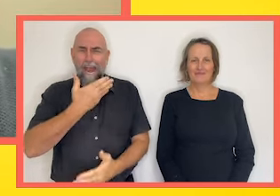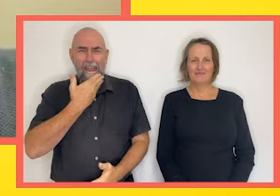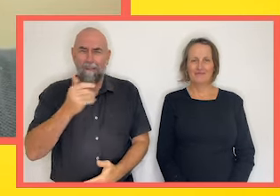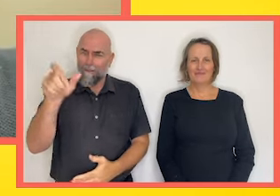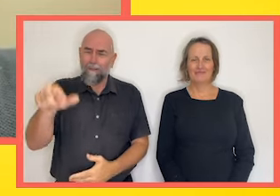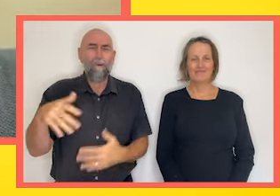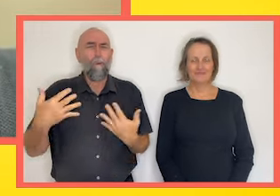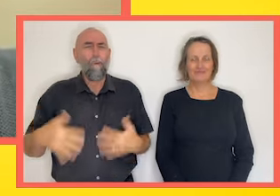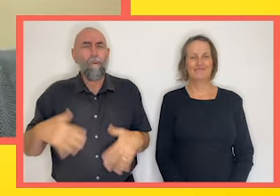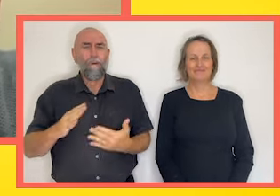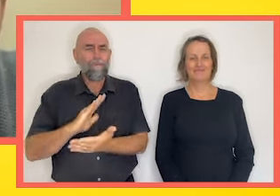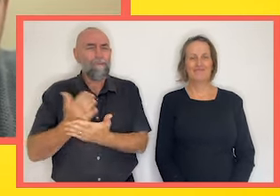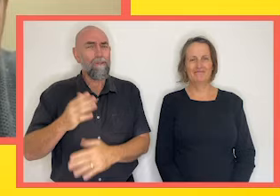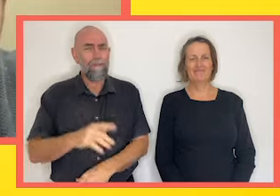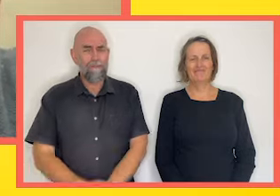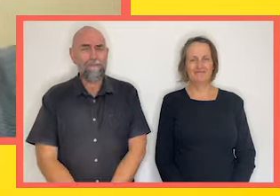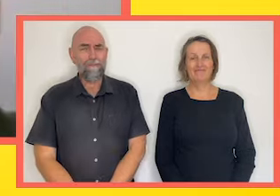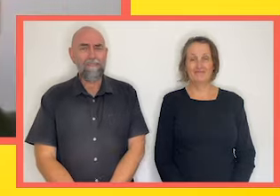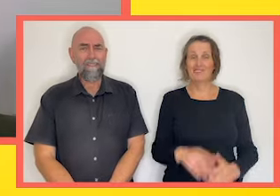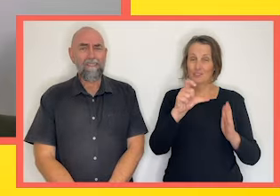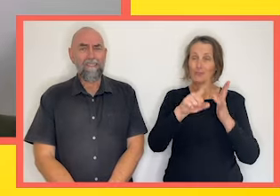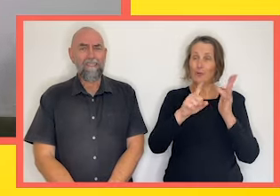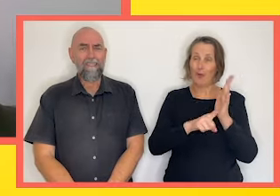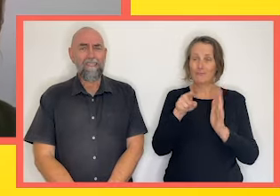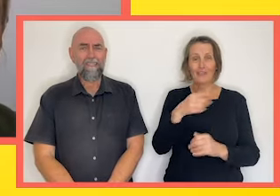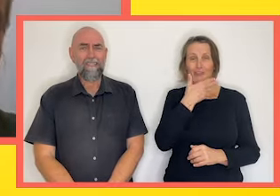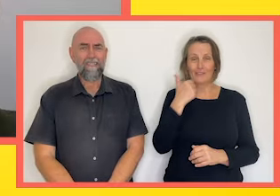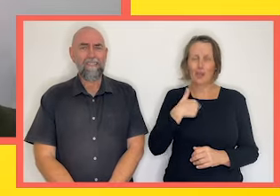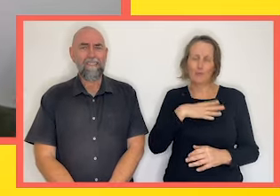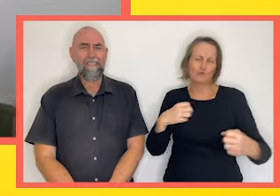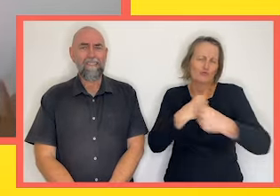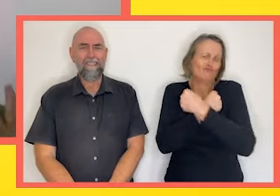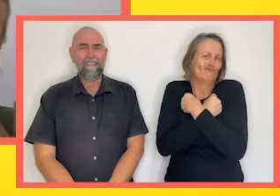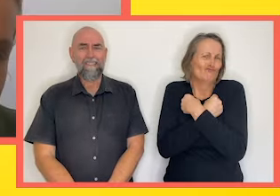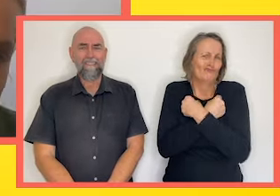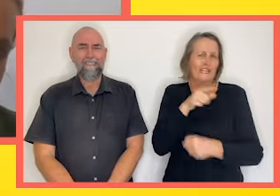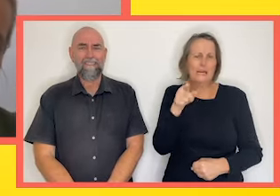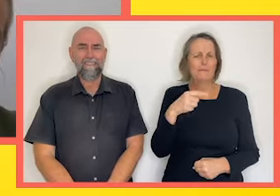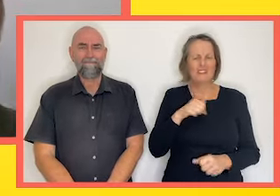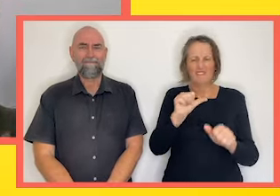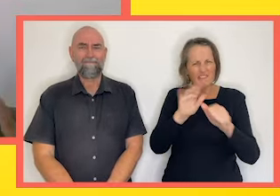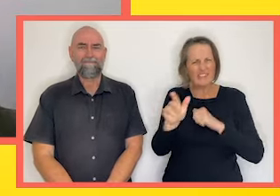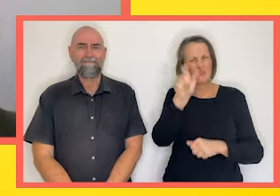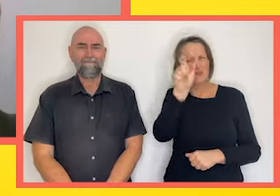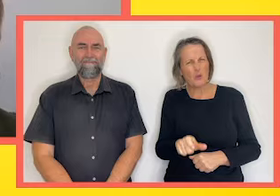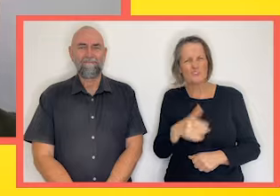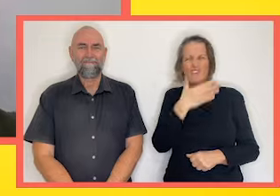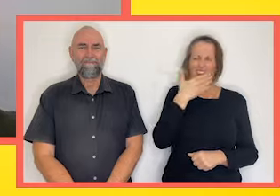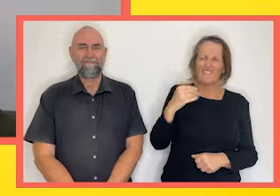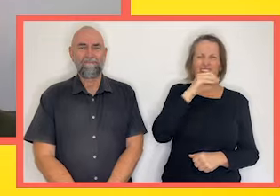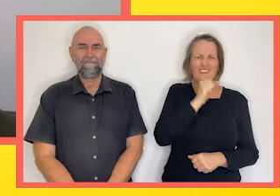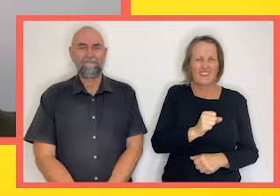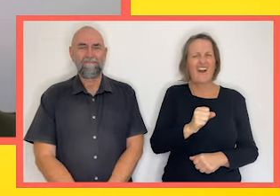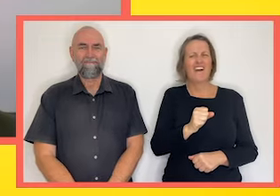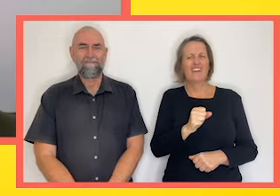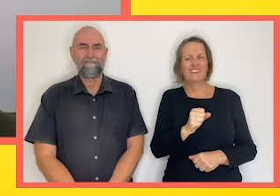Paralympic athletes that you've ever had a yarn to? Absolutely. I just wanted to get him and hug him. He's such a fantastic person, lovely guy, such